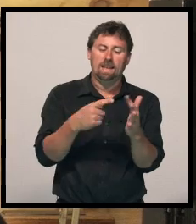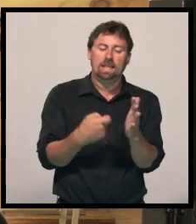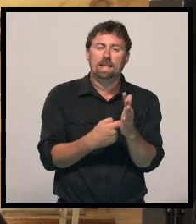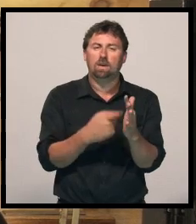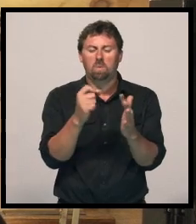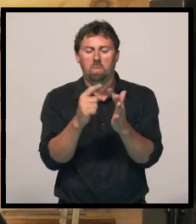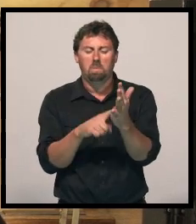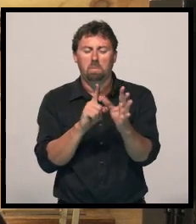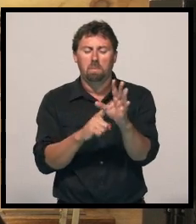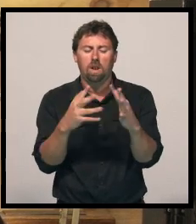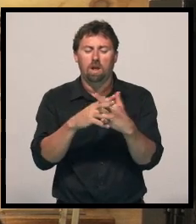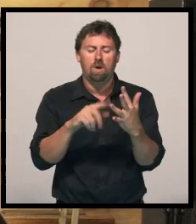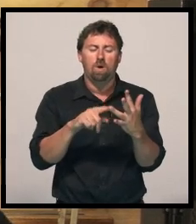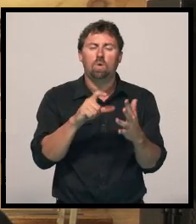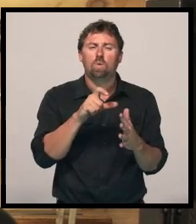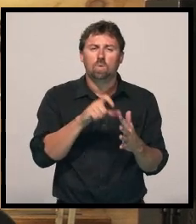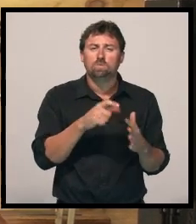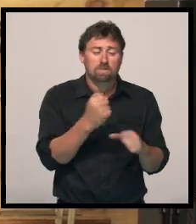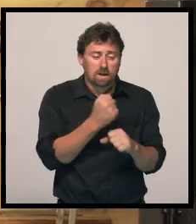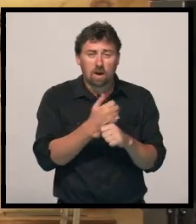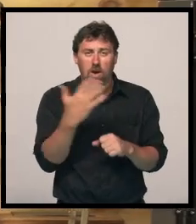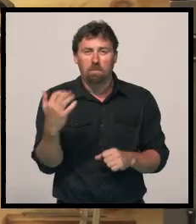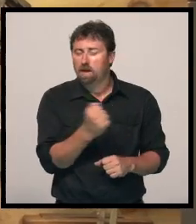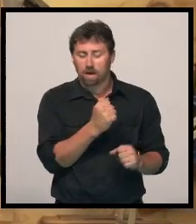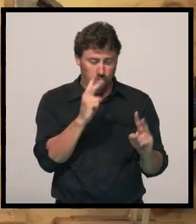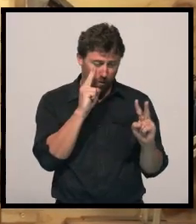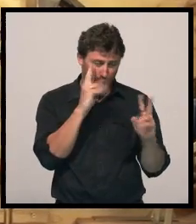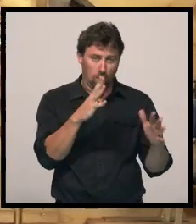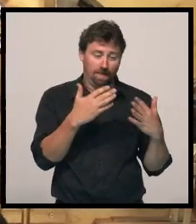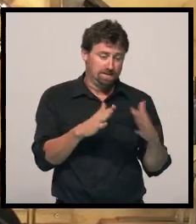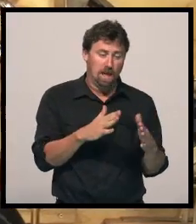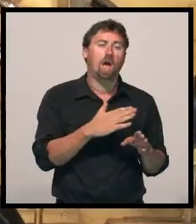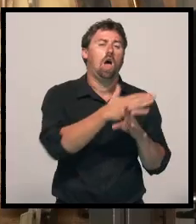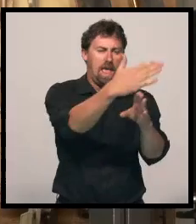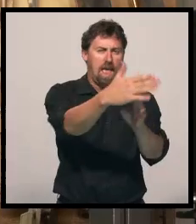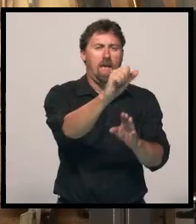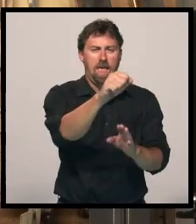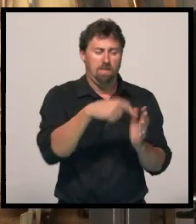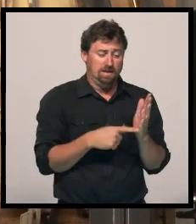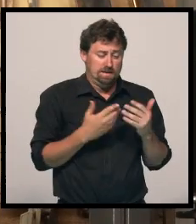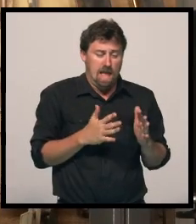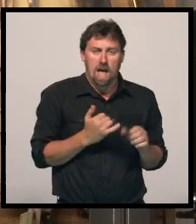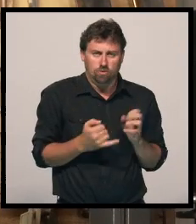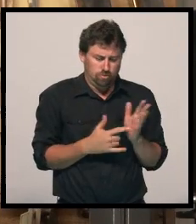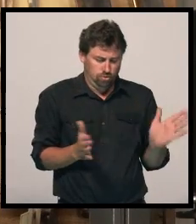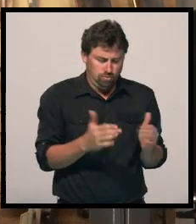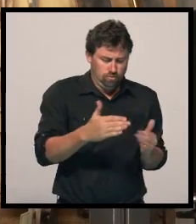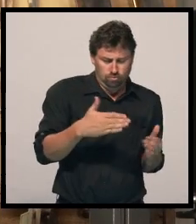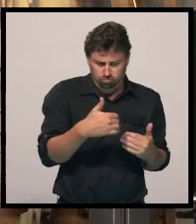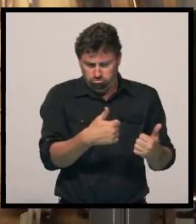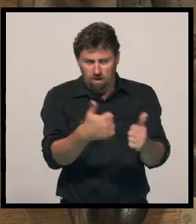construction, it doesn't have to be spot on in the beginning stages, but it certainly does in the end. So now we just place it on